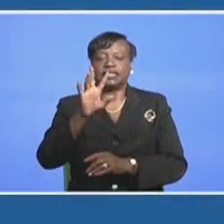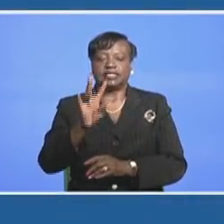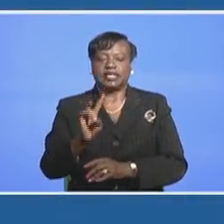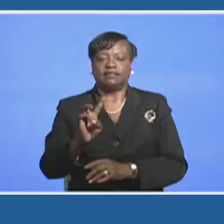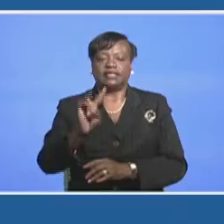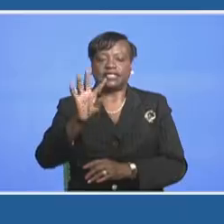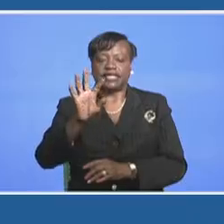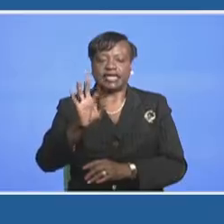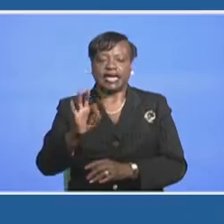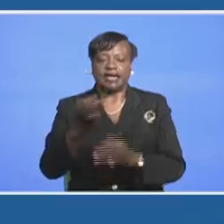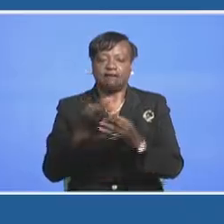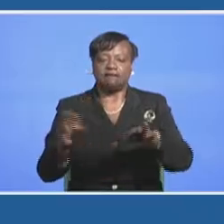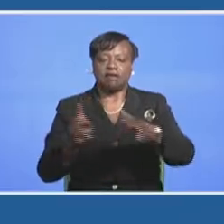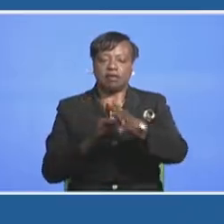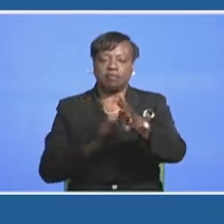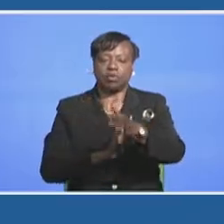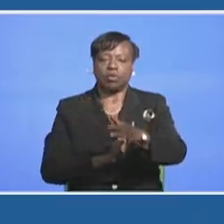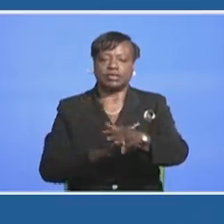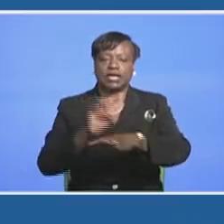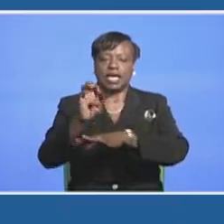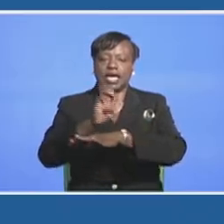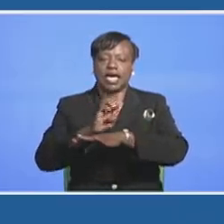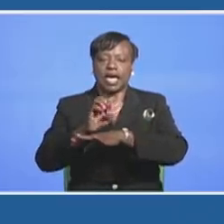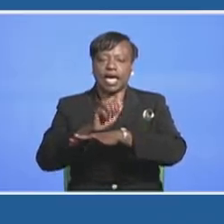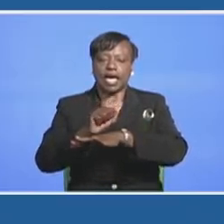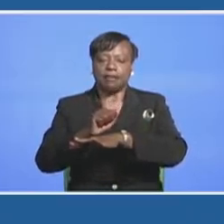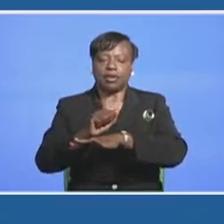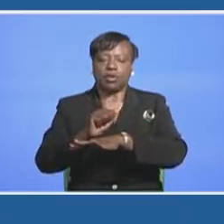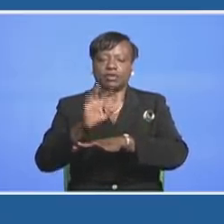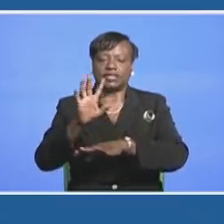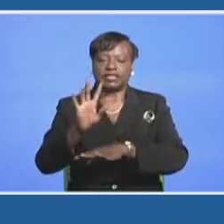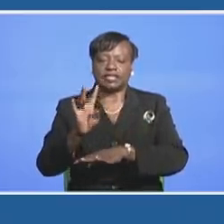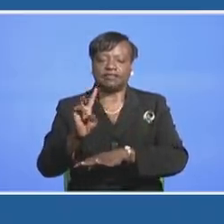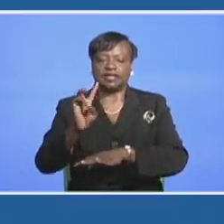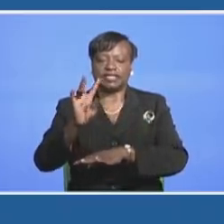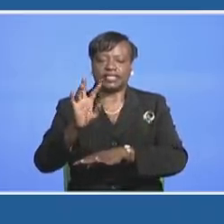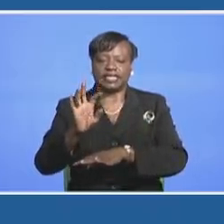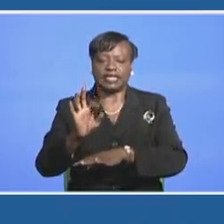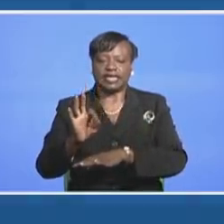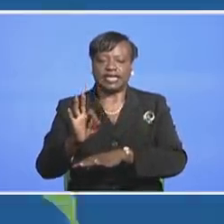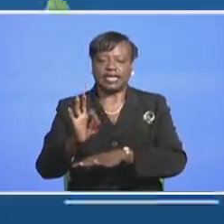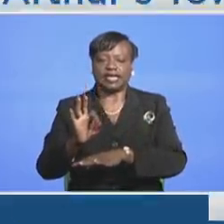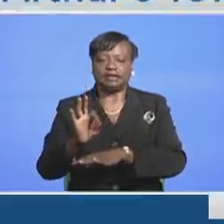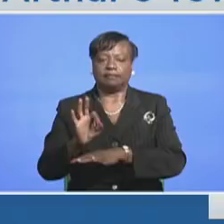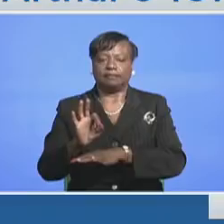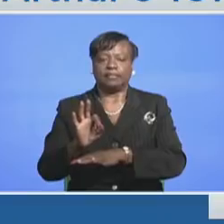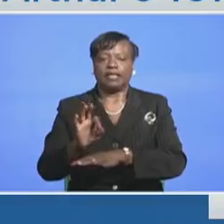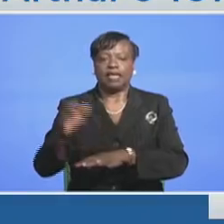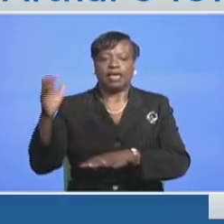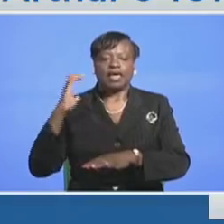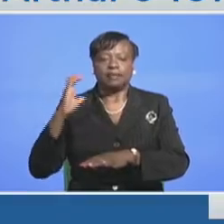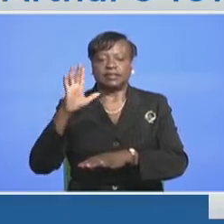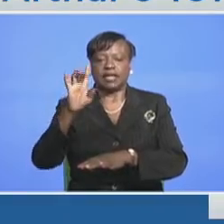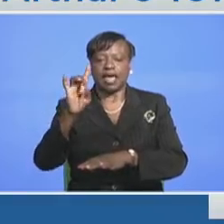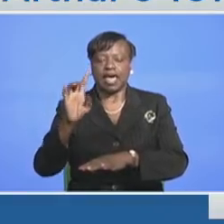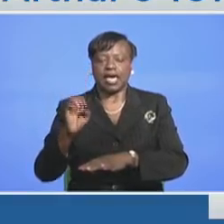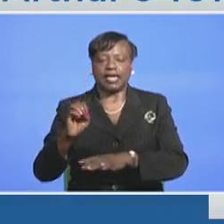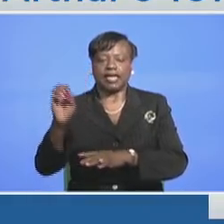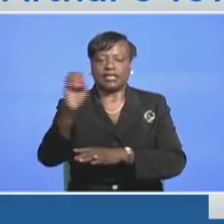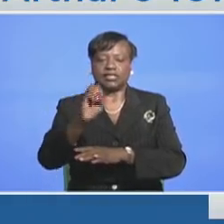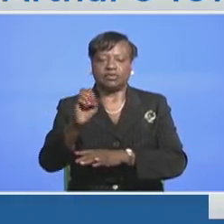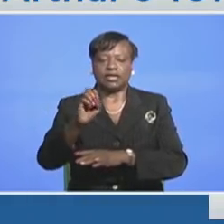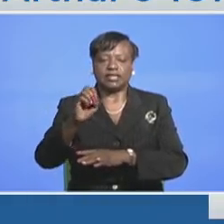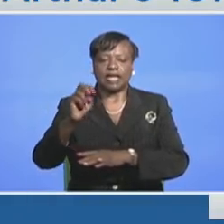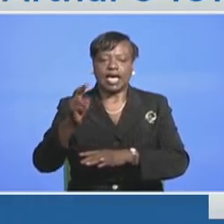79 degrees in Freeport, 79 degrees in Toll Key, Marsh Harbor, Abaco at 81 degrees. You're in the capital, 80 degrees. Harbor